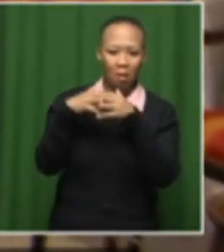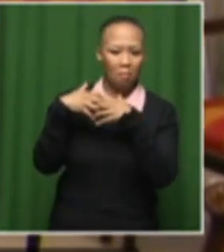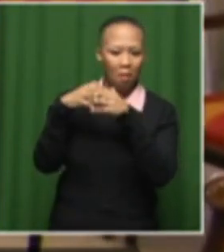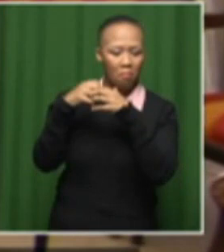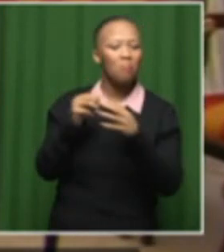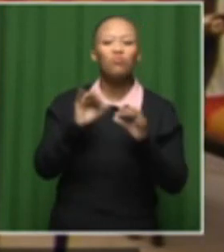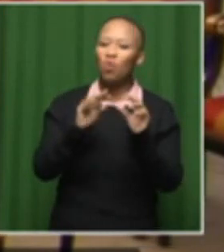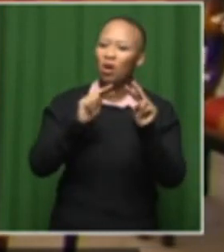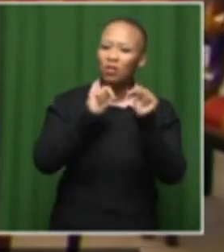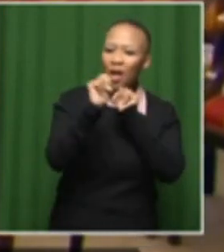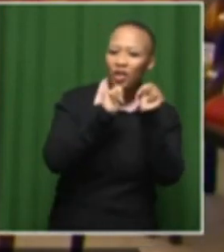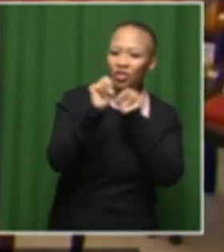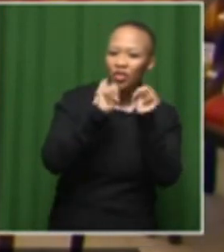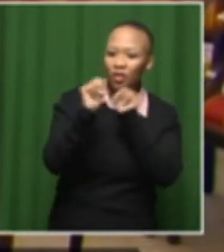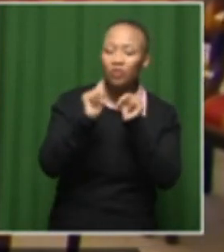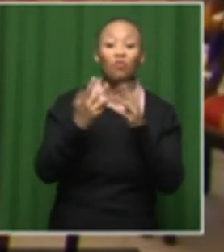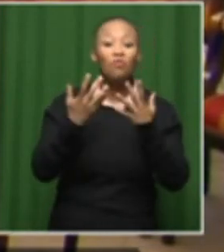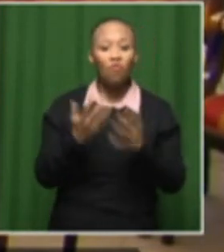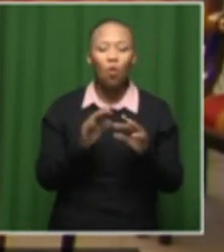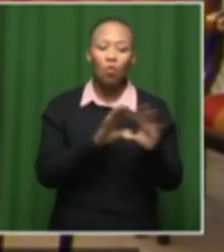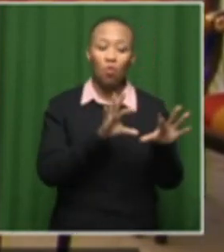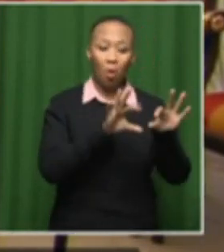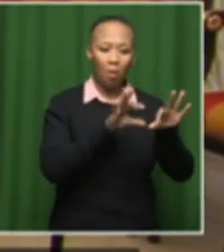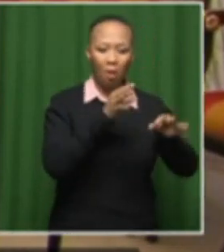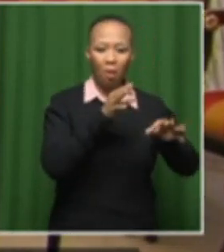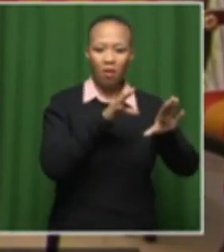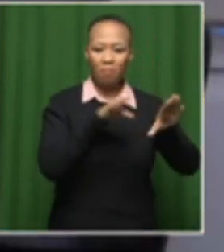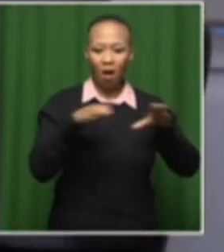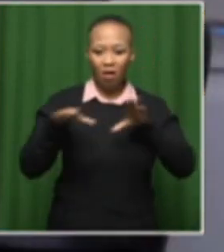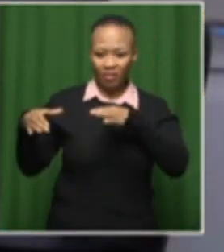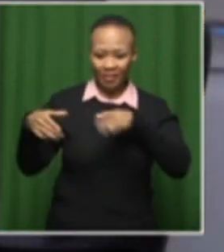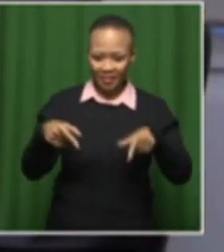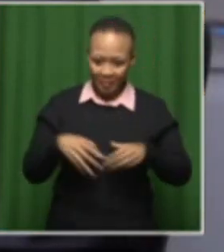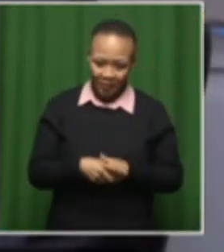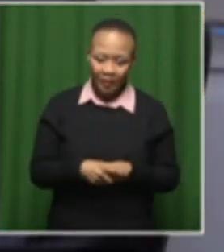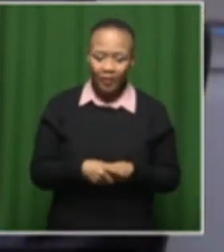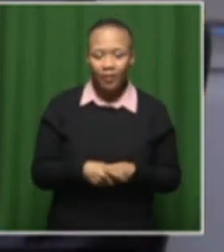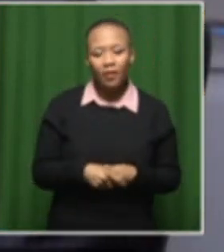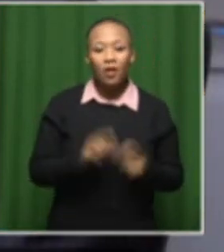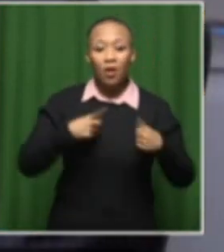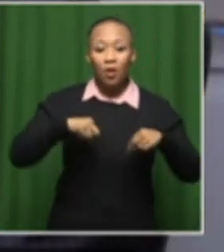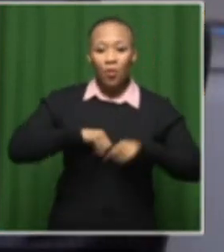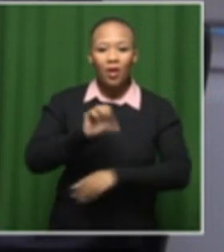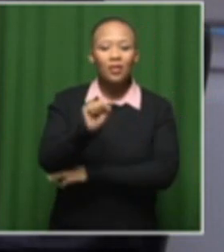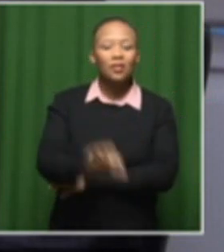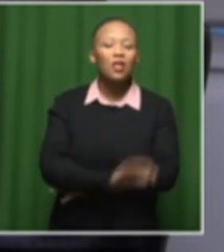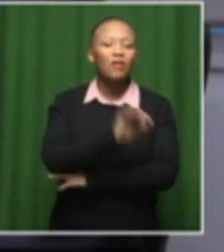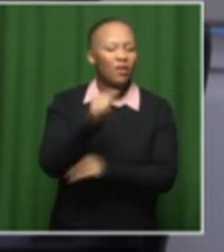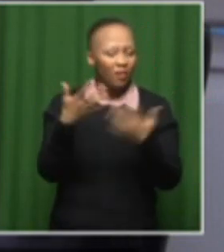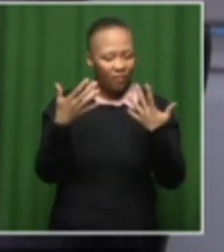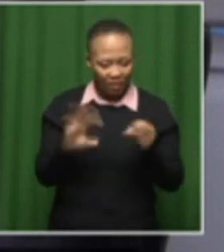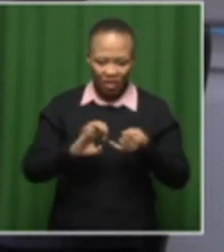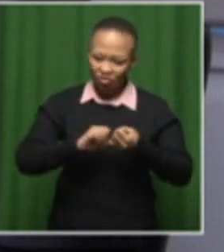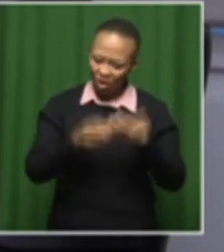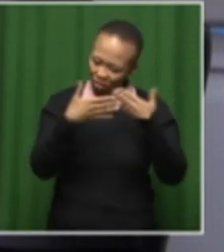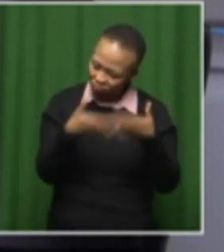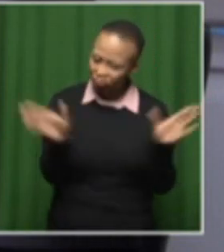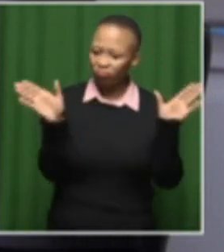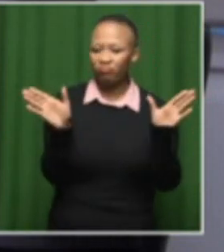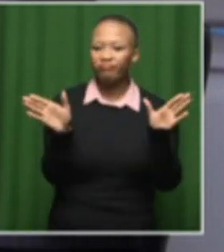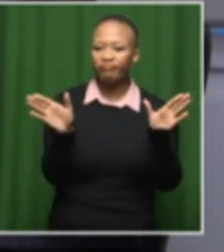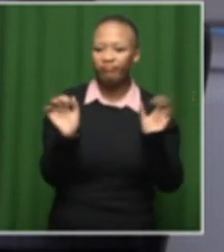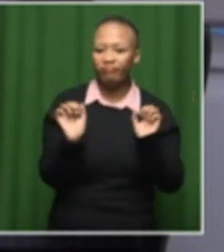negotiations between the warring parties. We, as African countries, have been trying to open that window. And it is to this